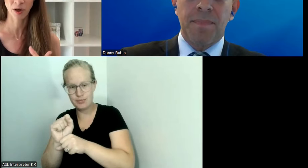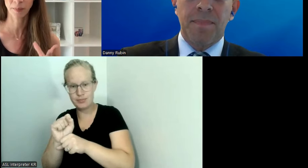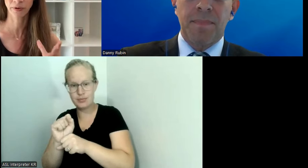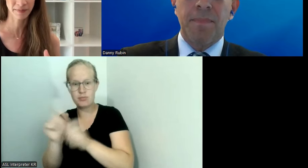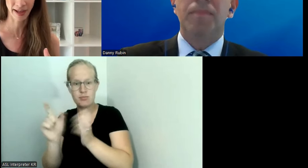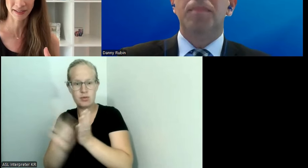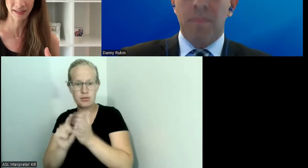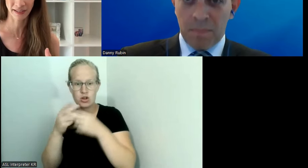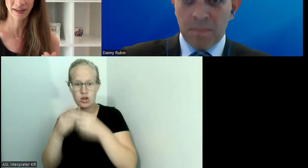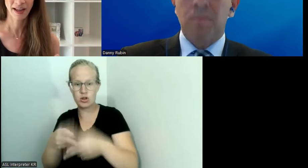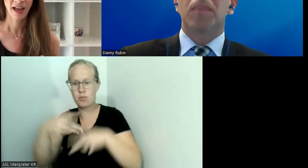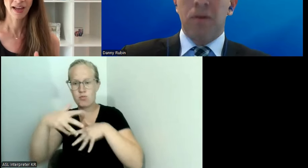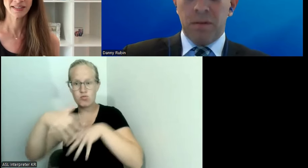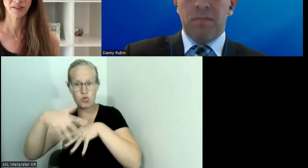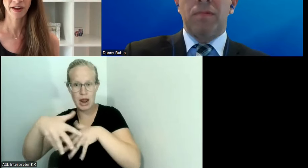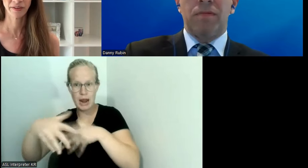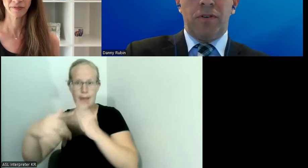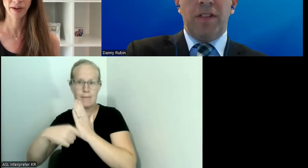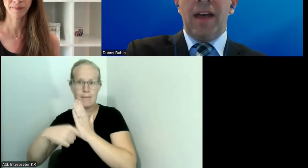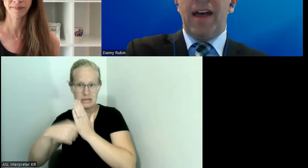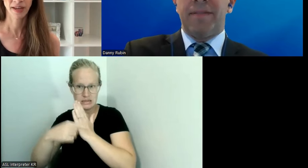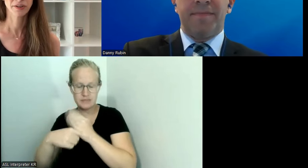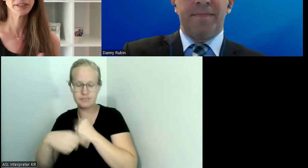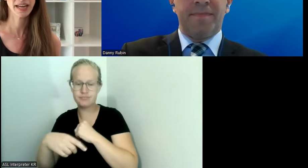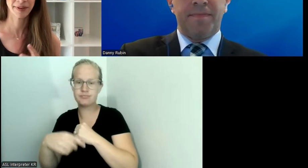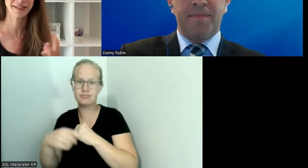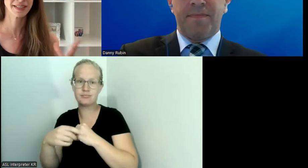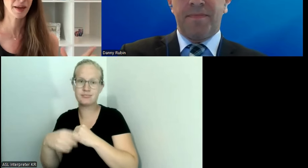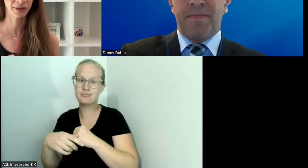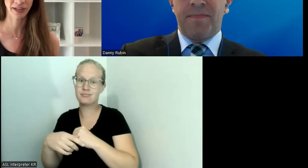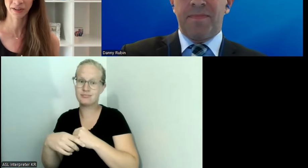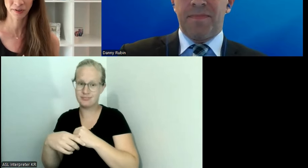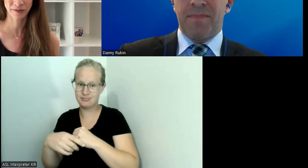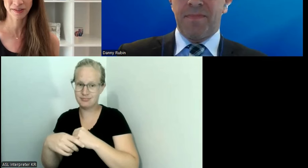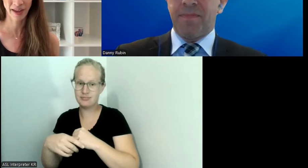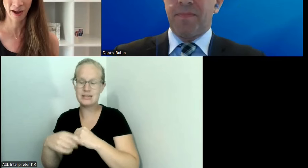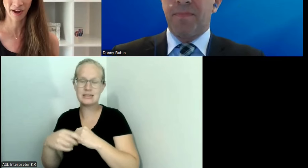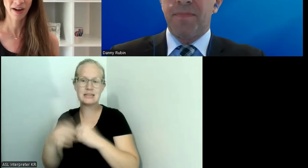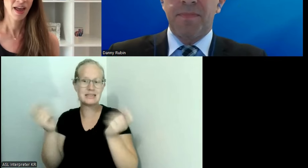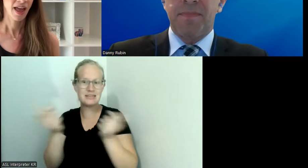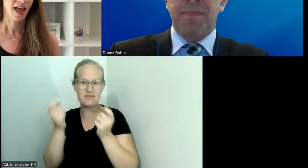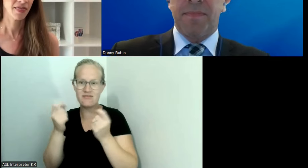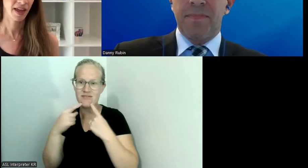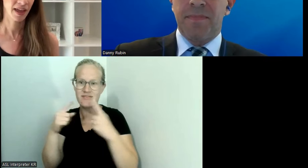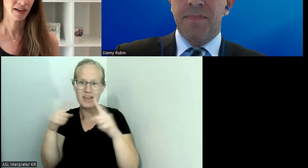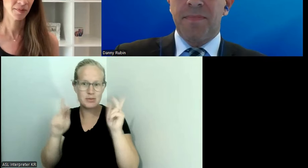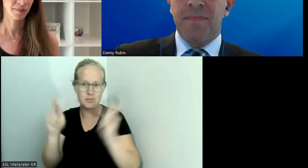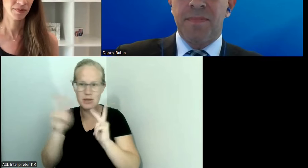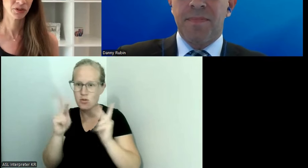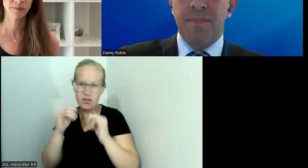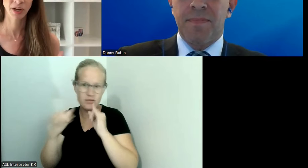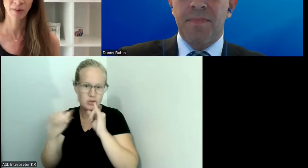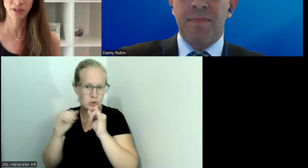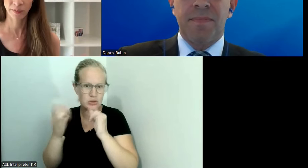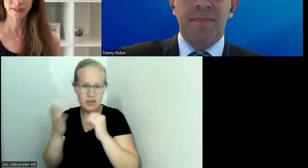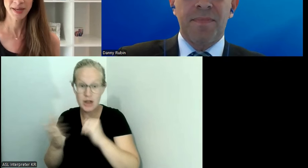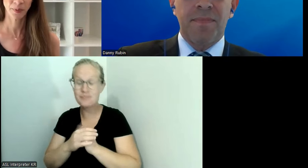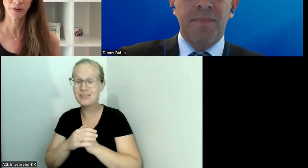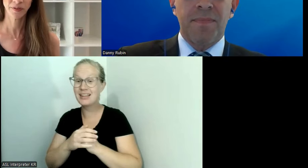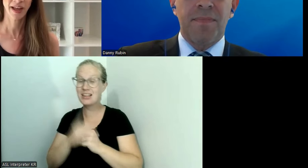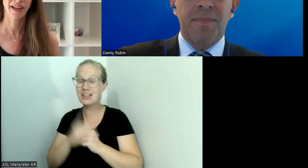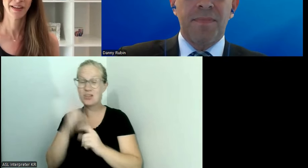publication called parade magazine. I did a lot of, um, human celebrity interviews there. And then the dream job